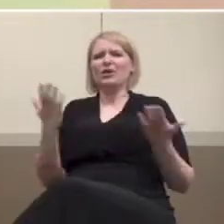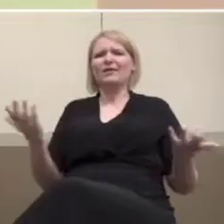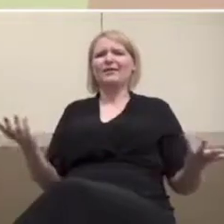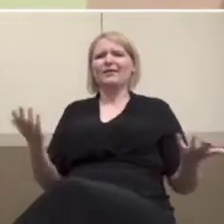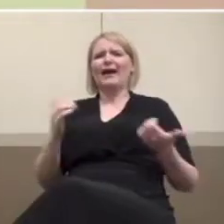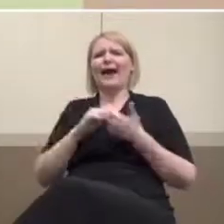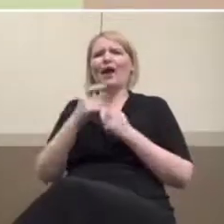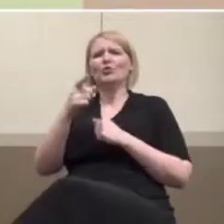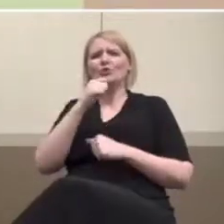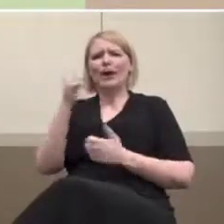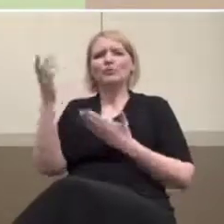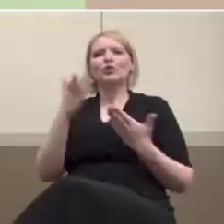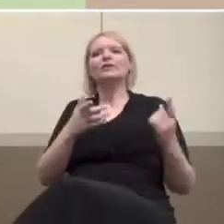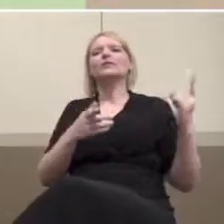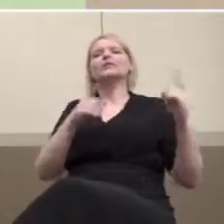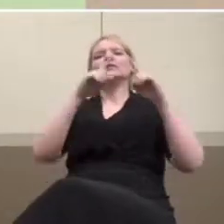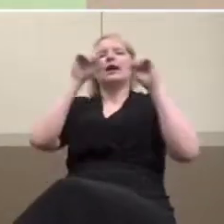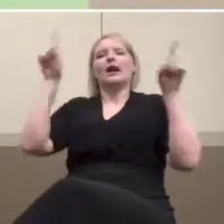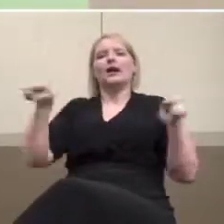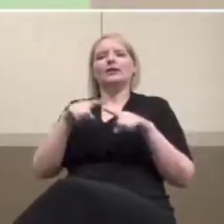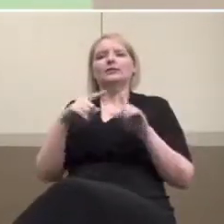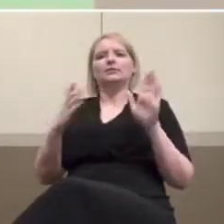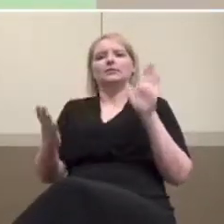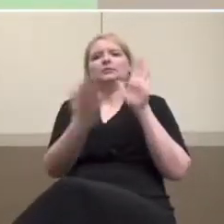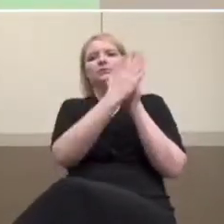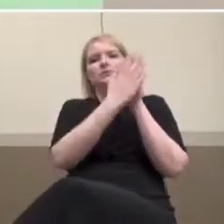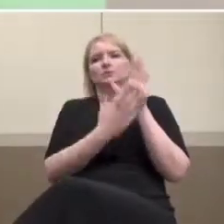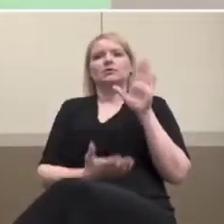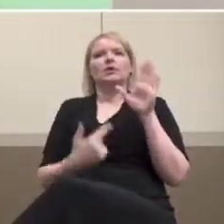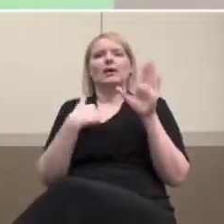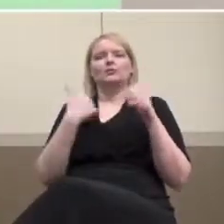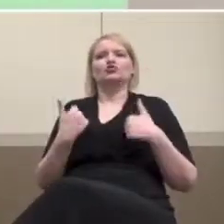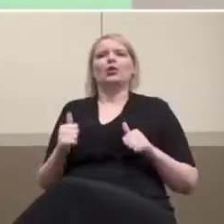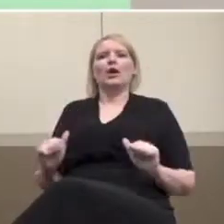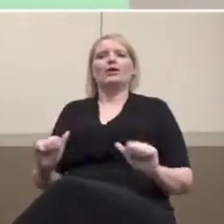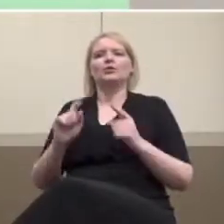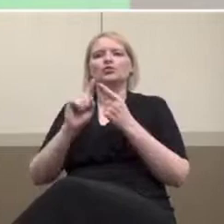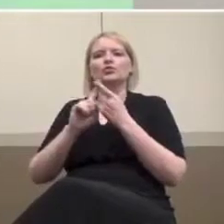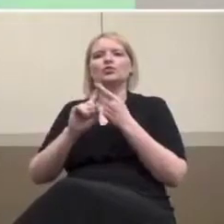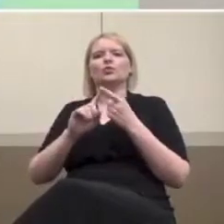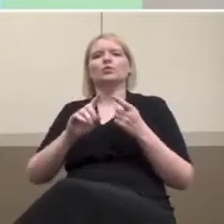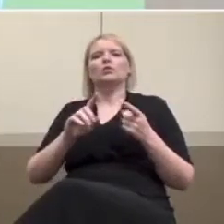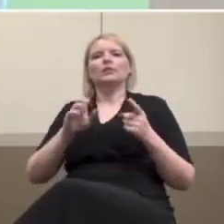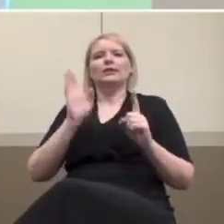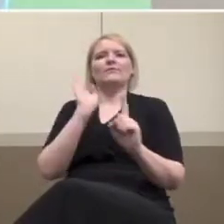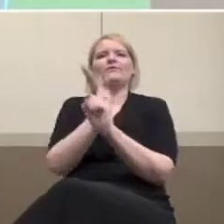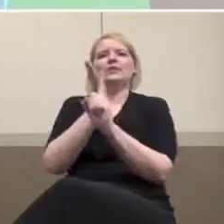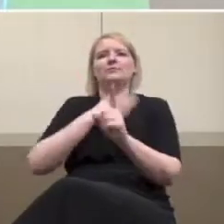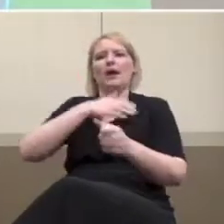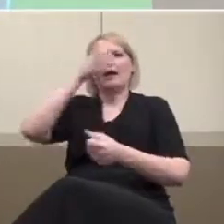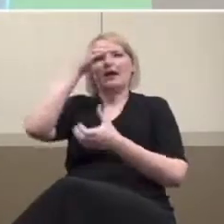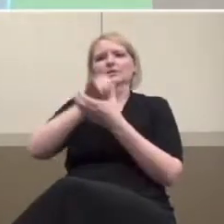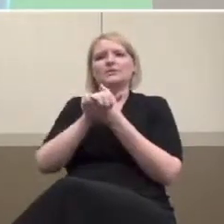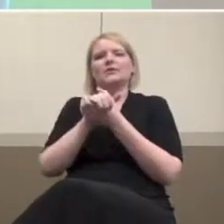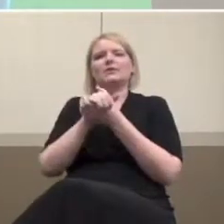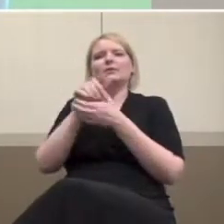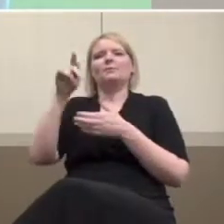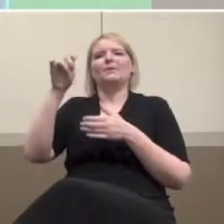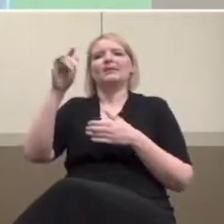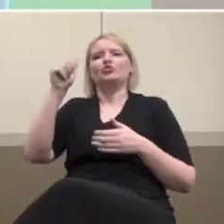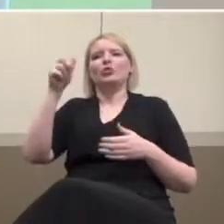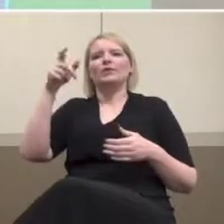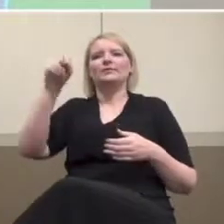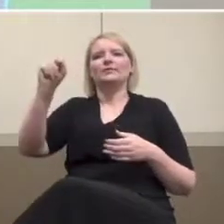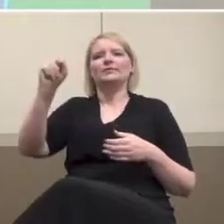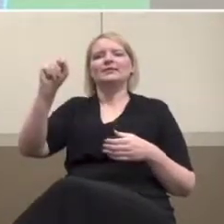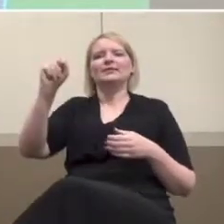just a little sign I kind of put up. I'm trying to talk my husband into making me, I saw on Pinterest, it has like with